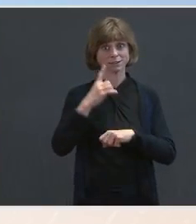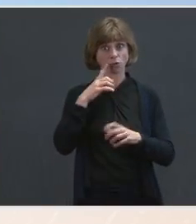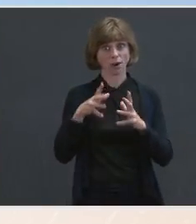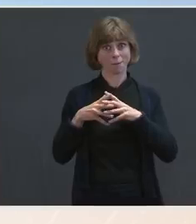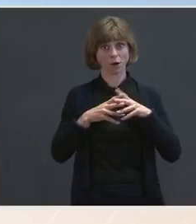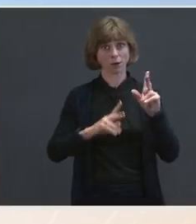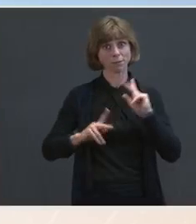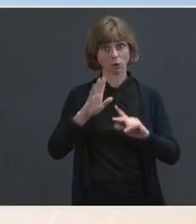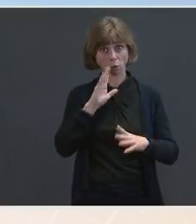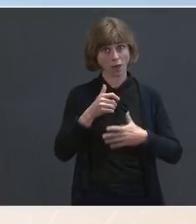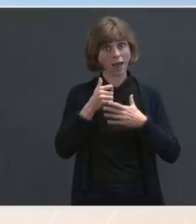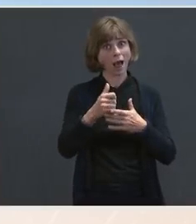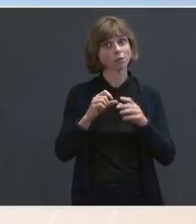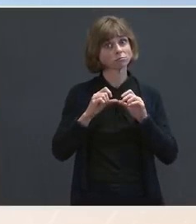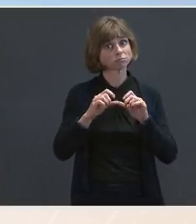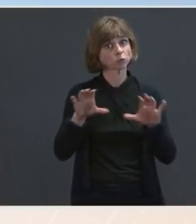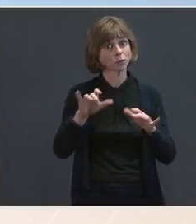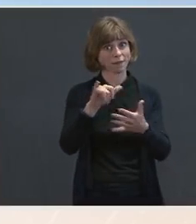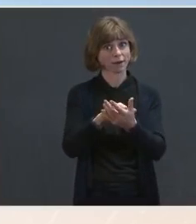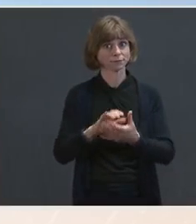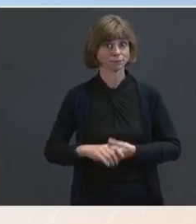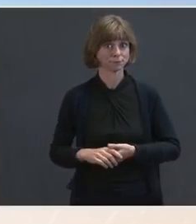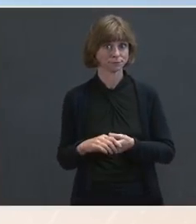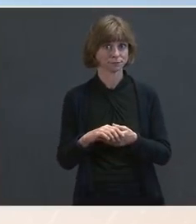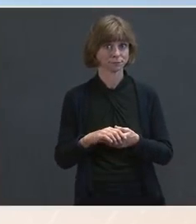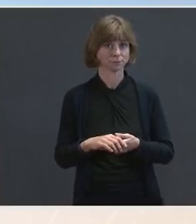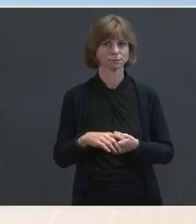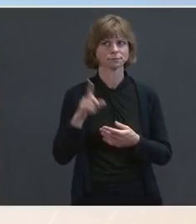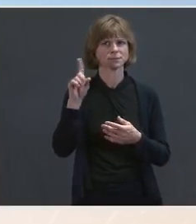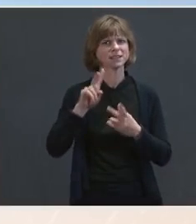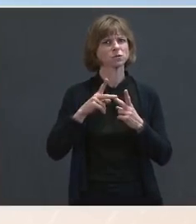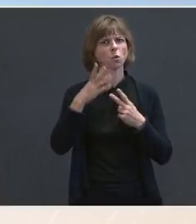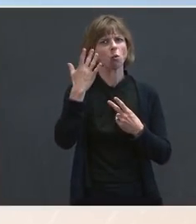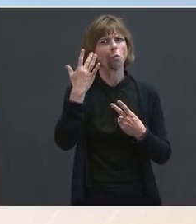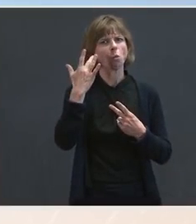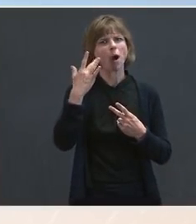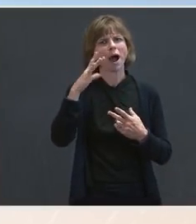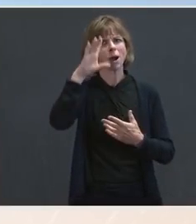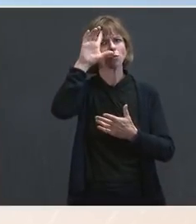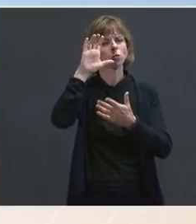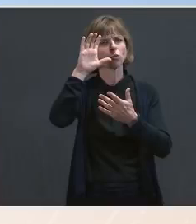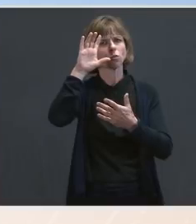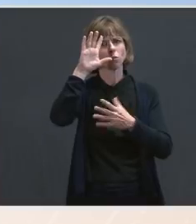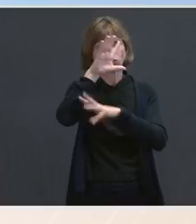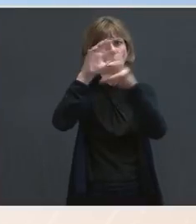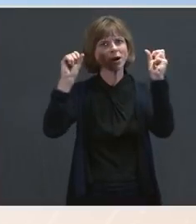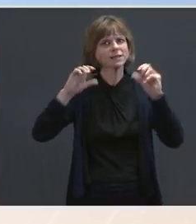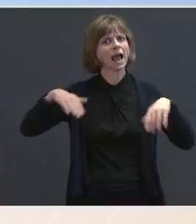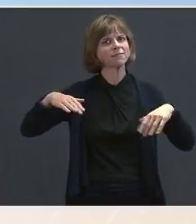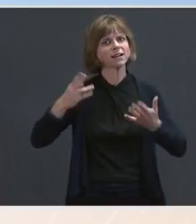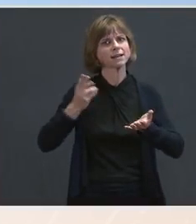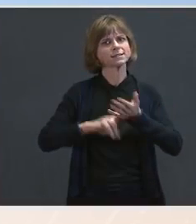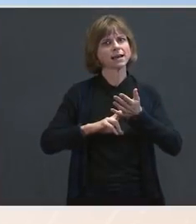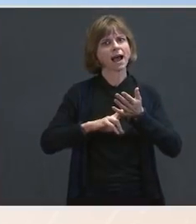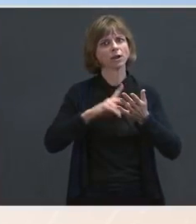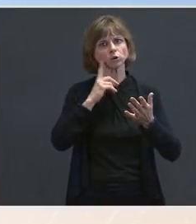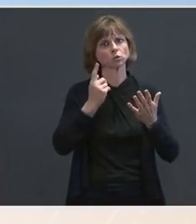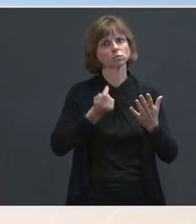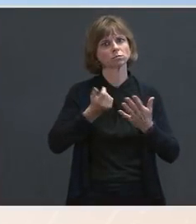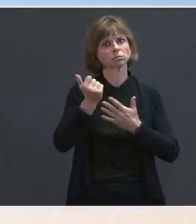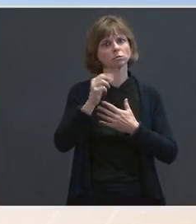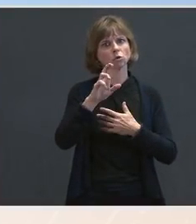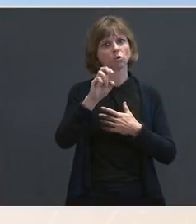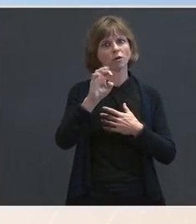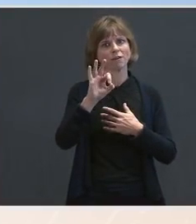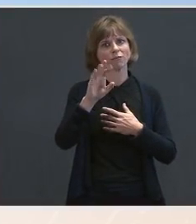continue to make that case. And secondly, why hasn't the president signed the paperwork to lift raise the refugee cap? The State Department has been booking